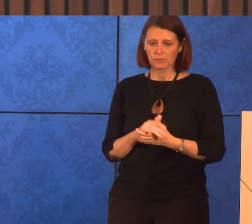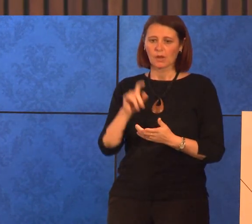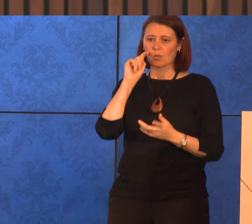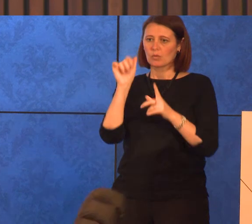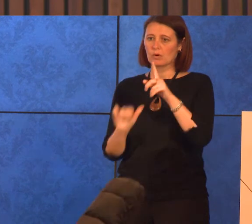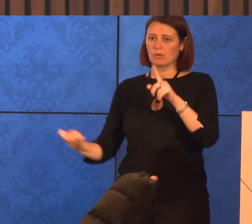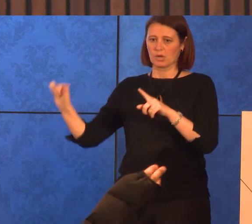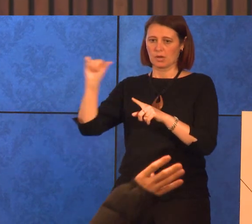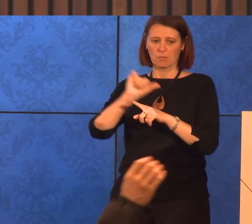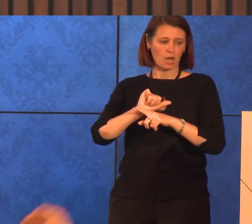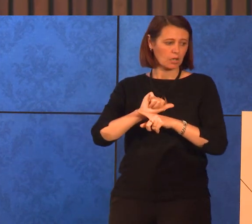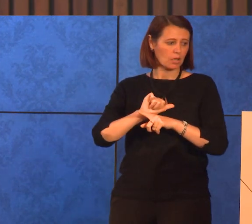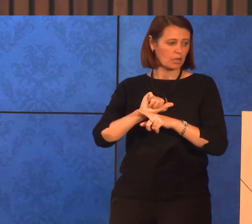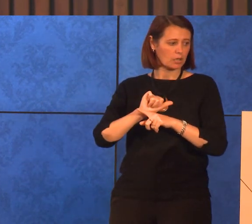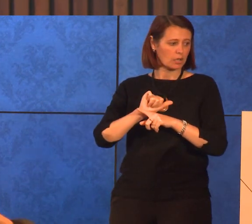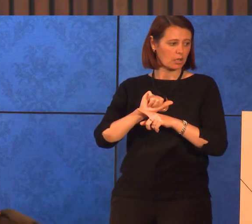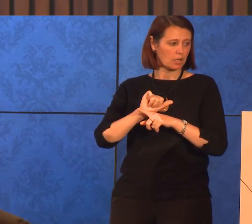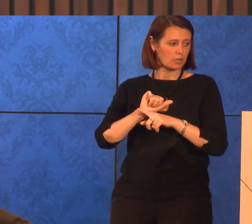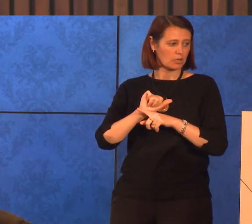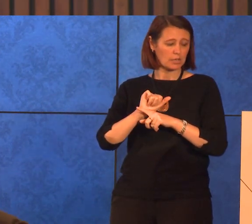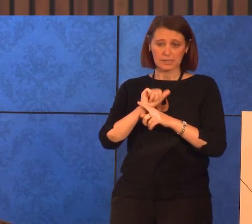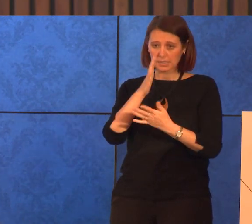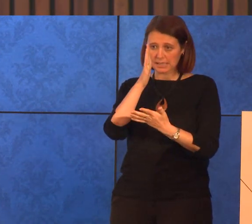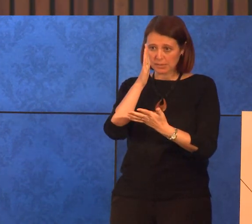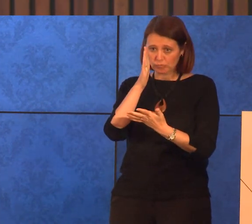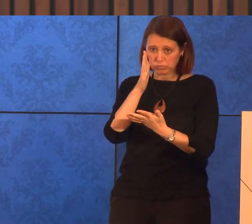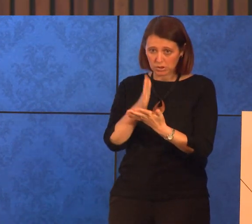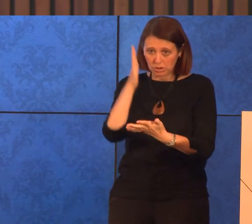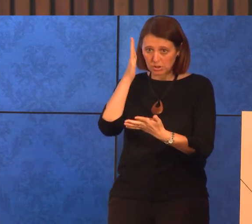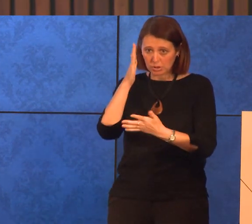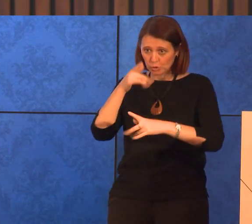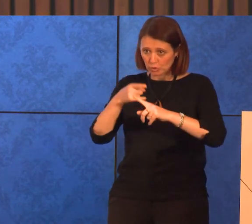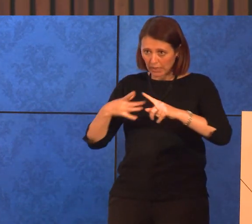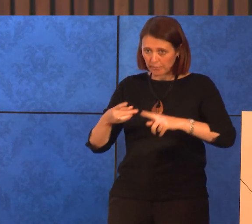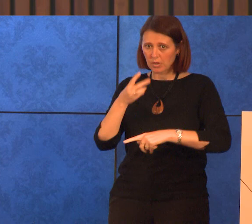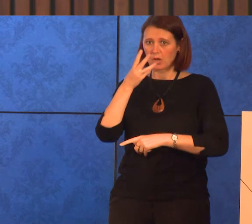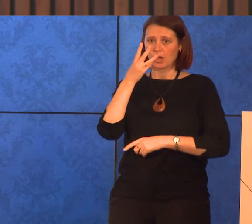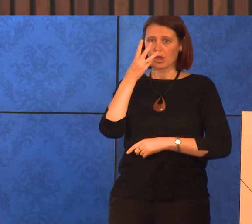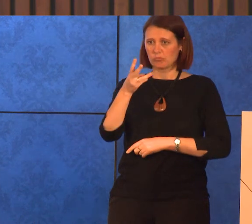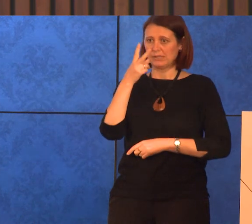shall reconvene at precisely